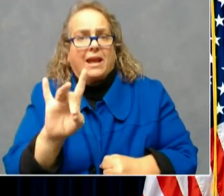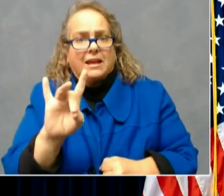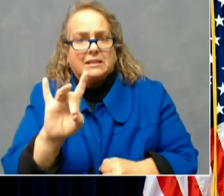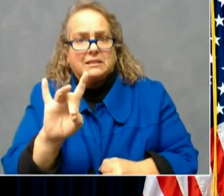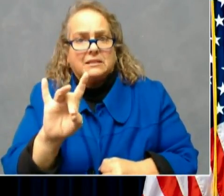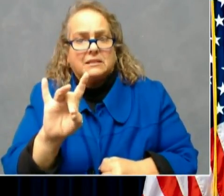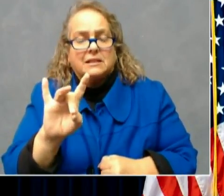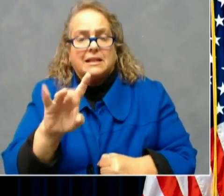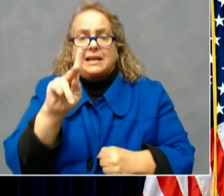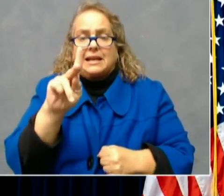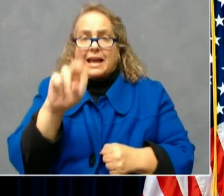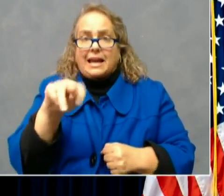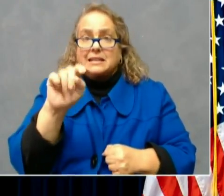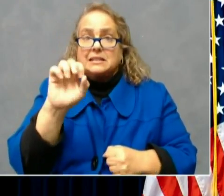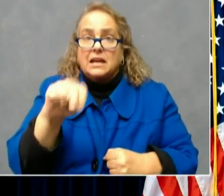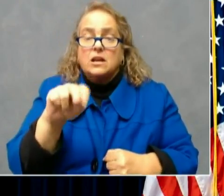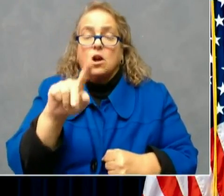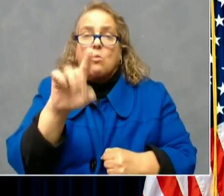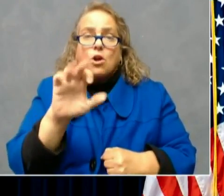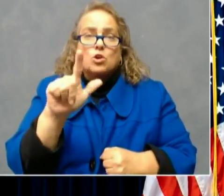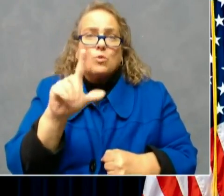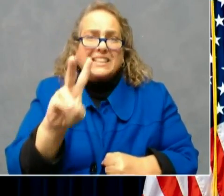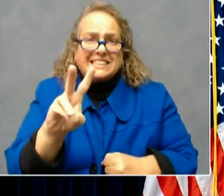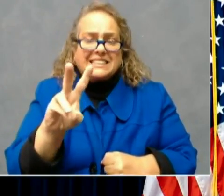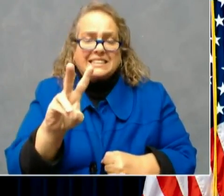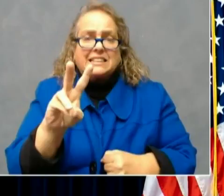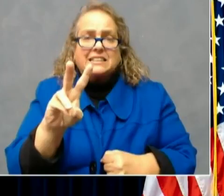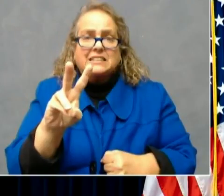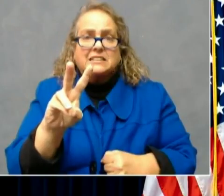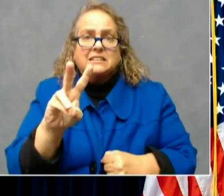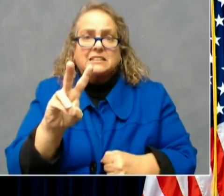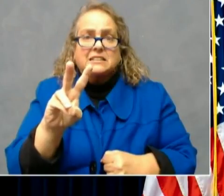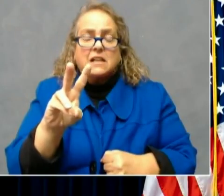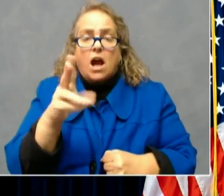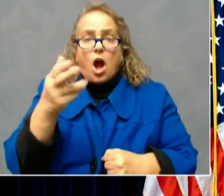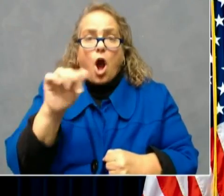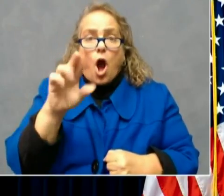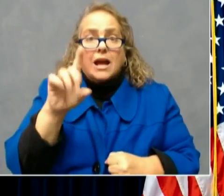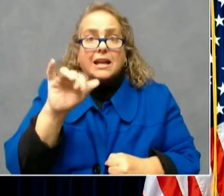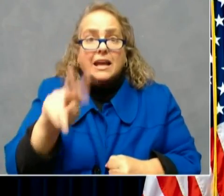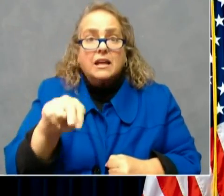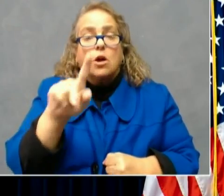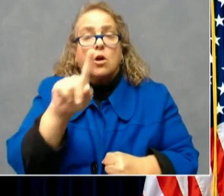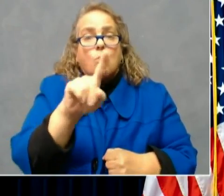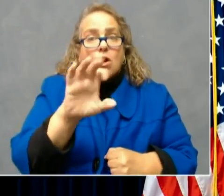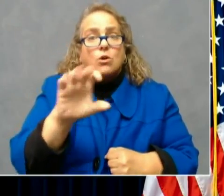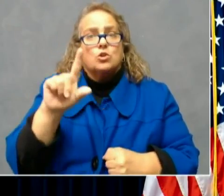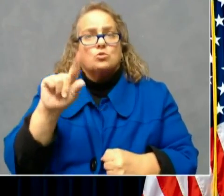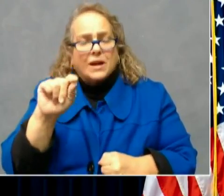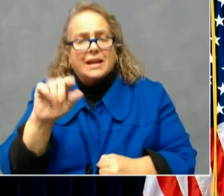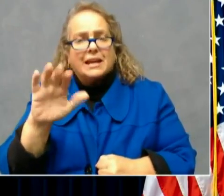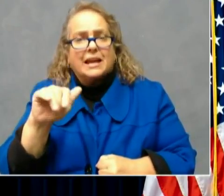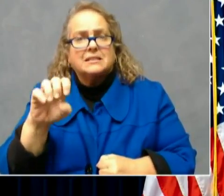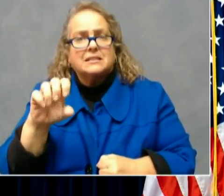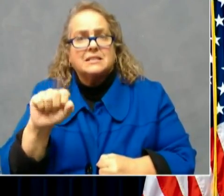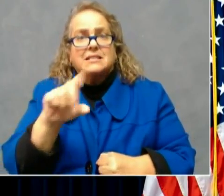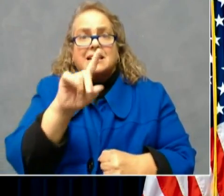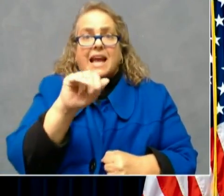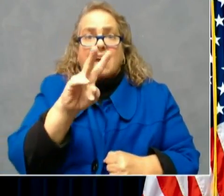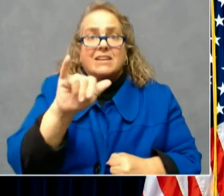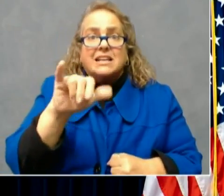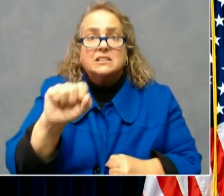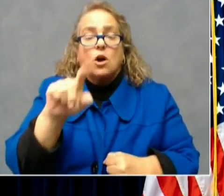Kenton, 126 cases. Hardin, 120 cases. Davis,